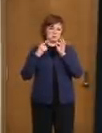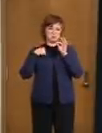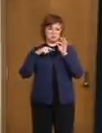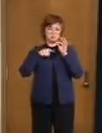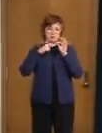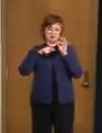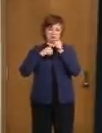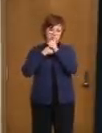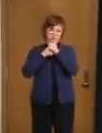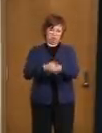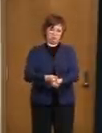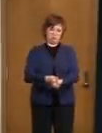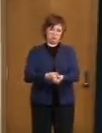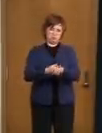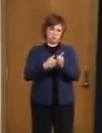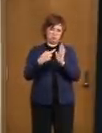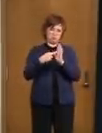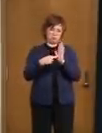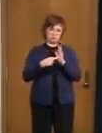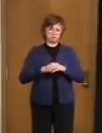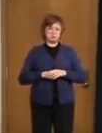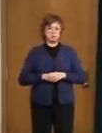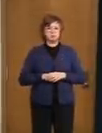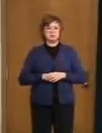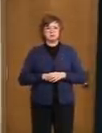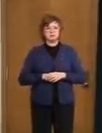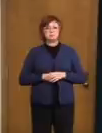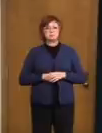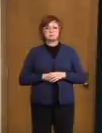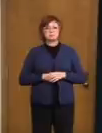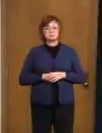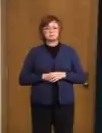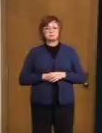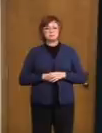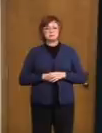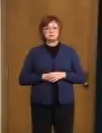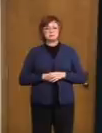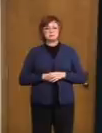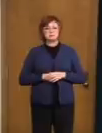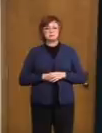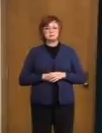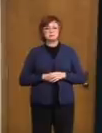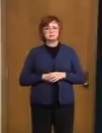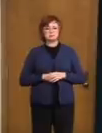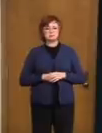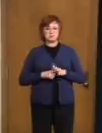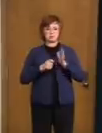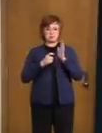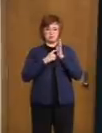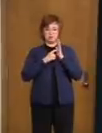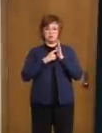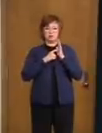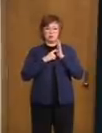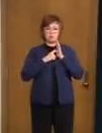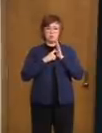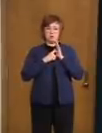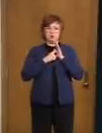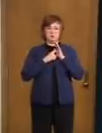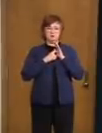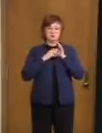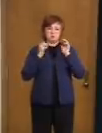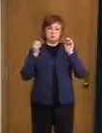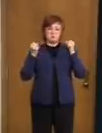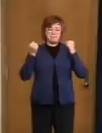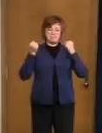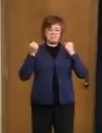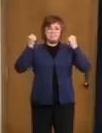we are blessed with many opportunities to keep our numbers low. But it does take a high level of compliance, and I think that is something that we